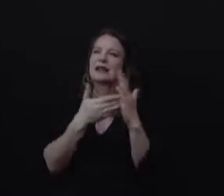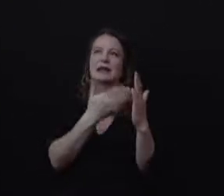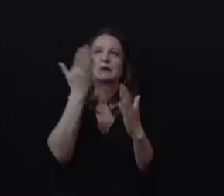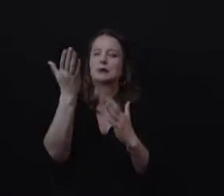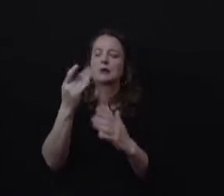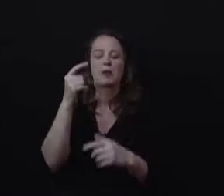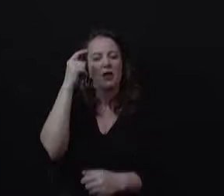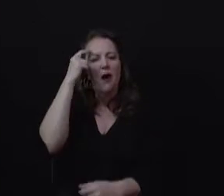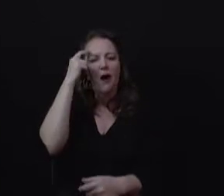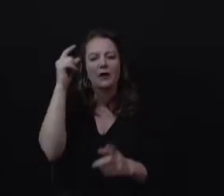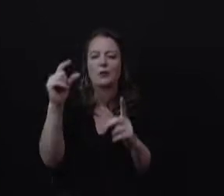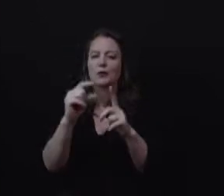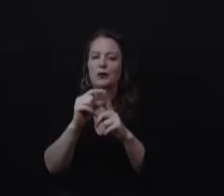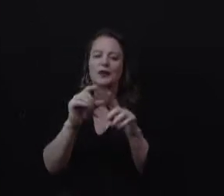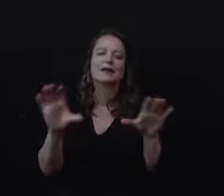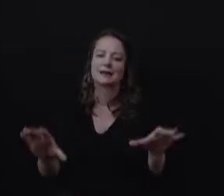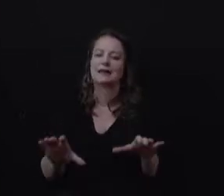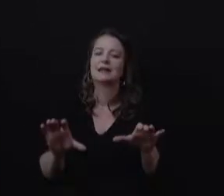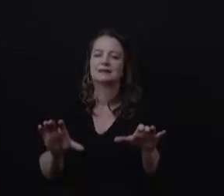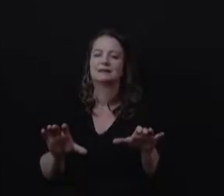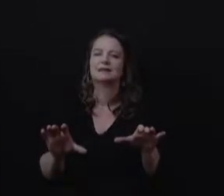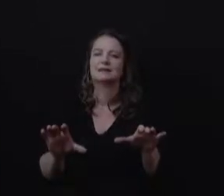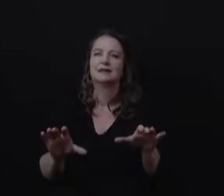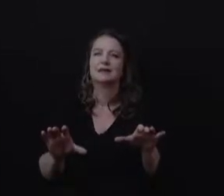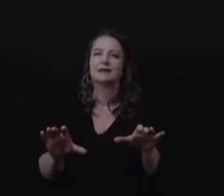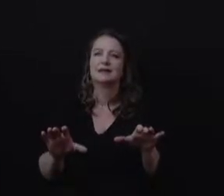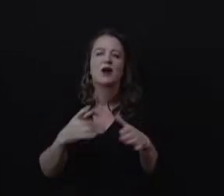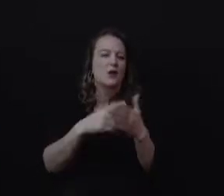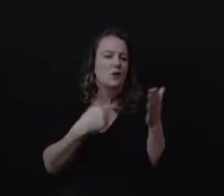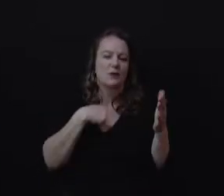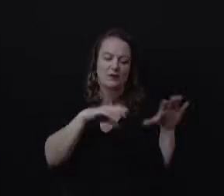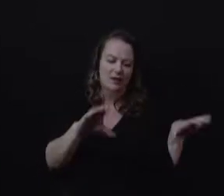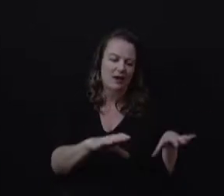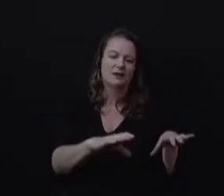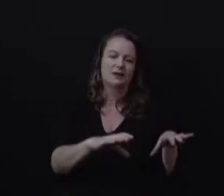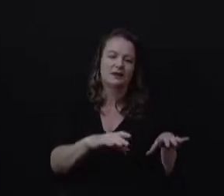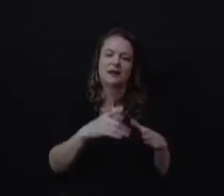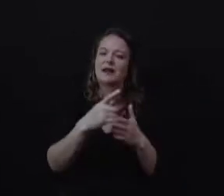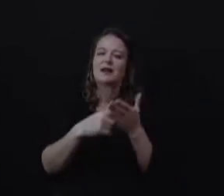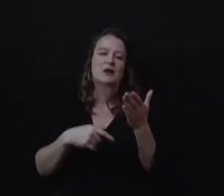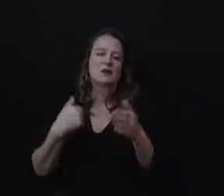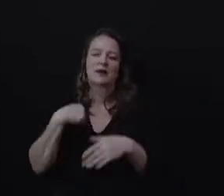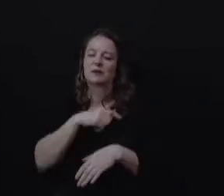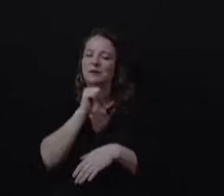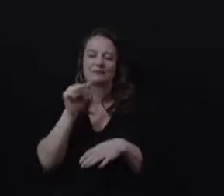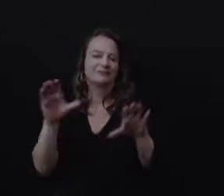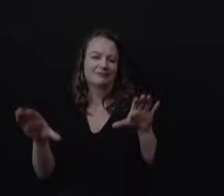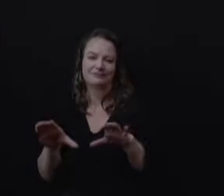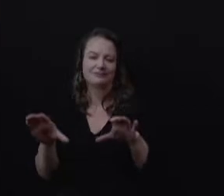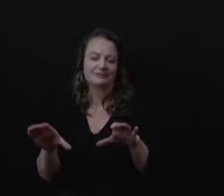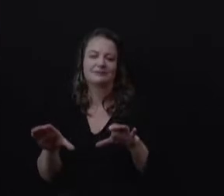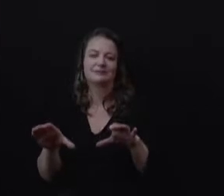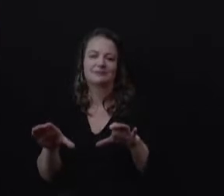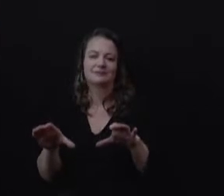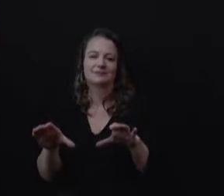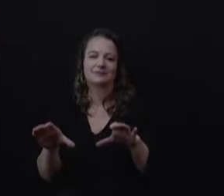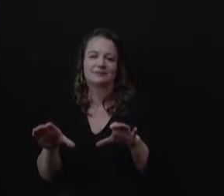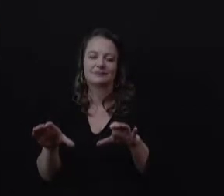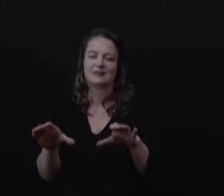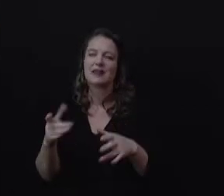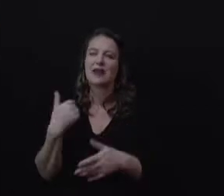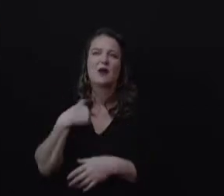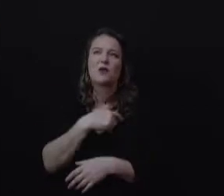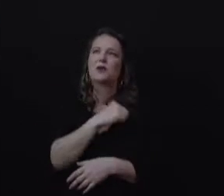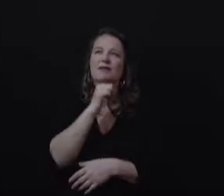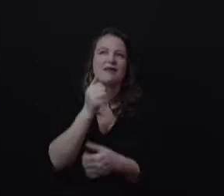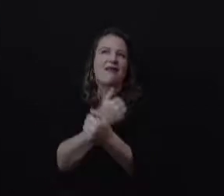thought, word, and deed, by what we have done and by what we have left undone. We have not